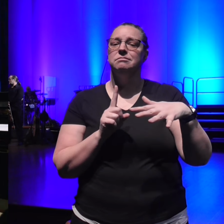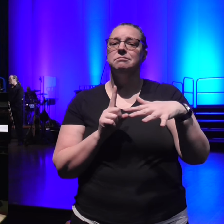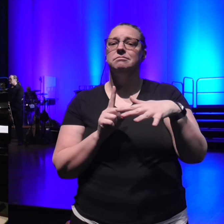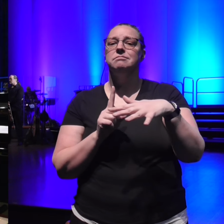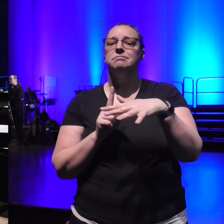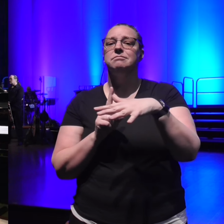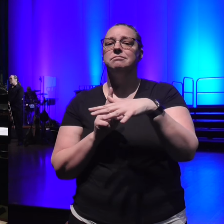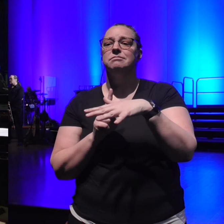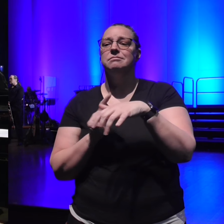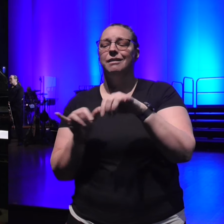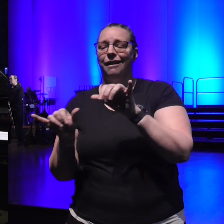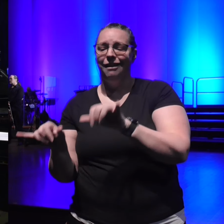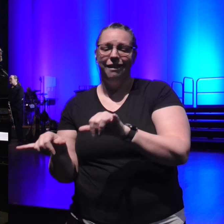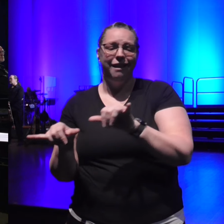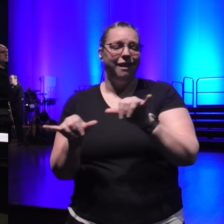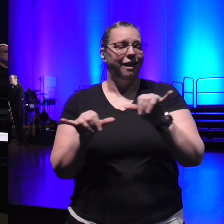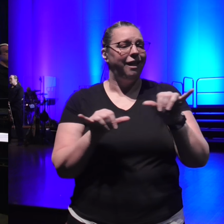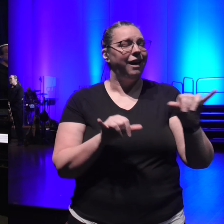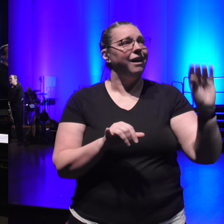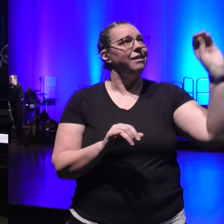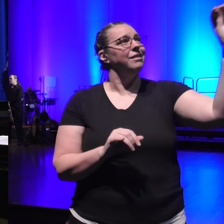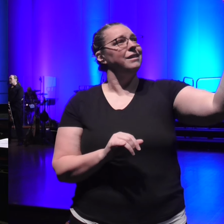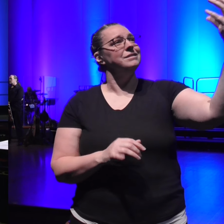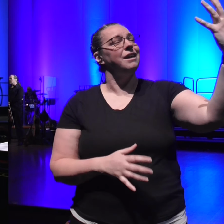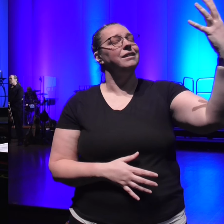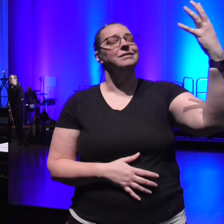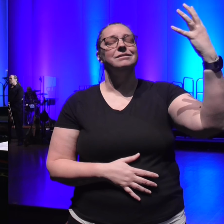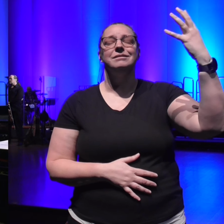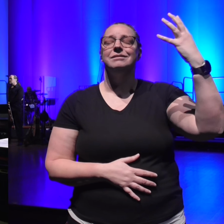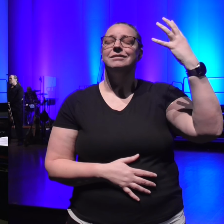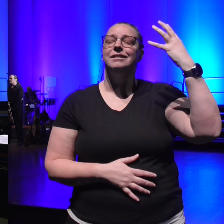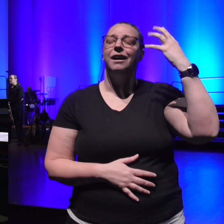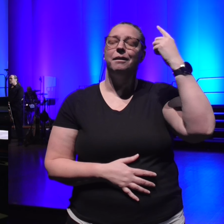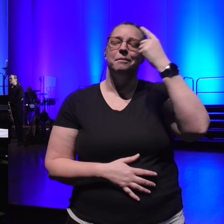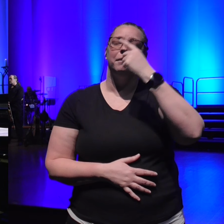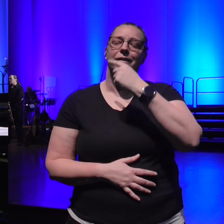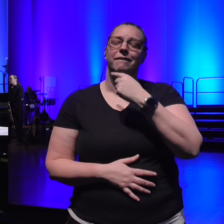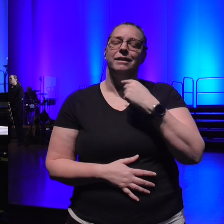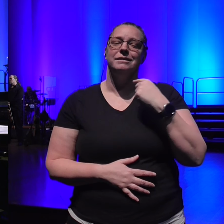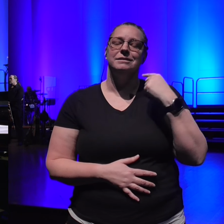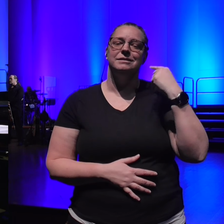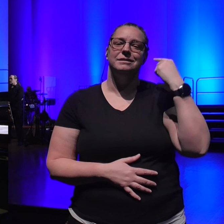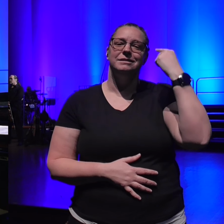It's like the sunlight on my face.